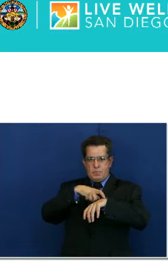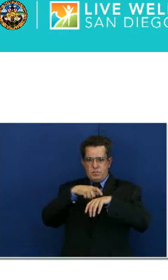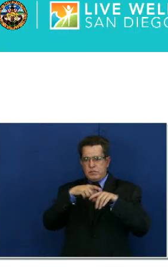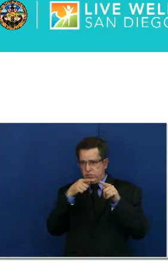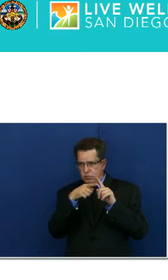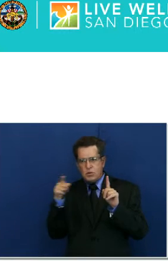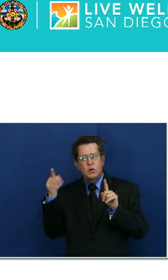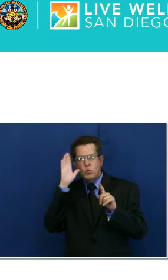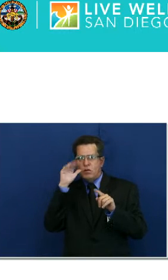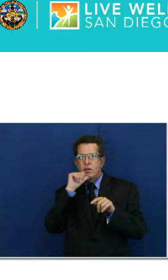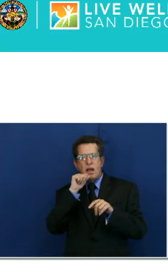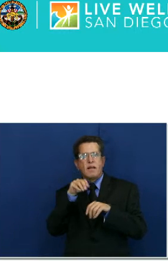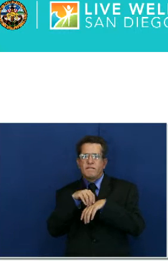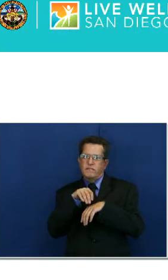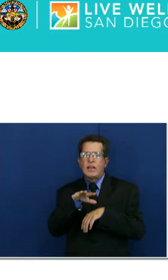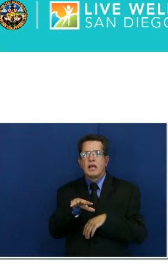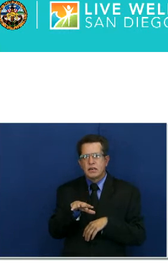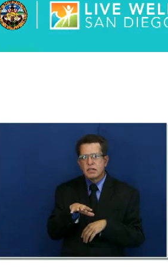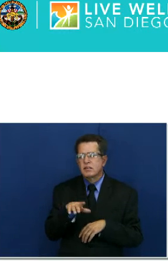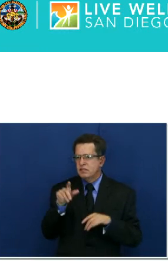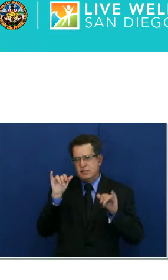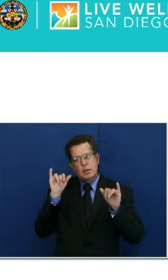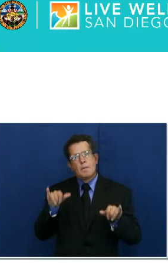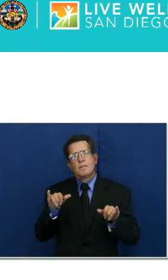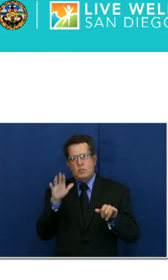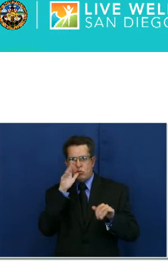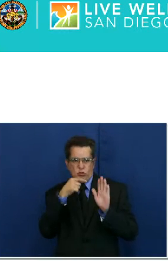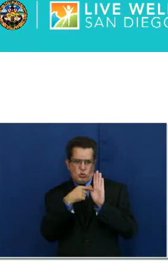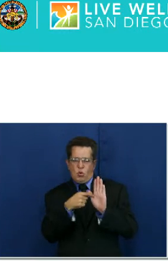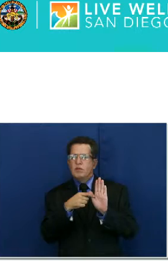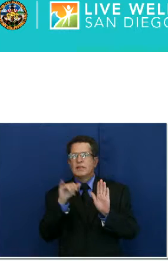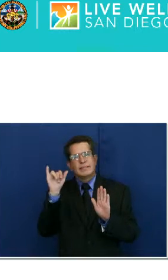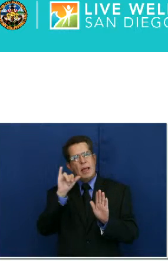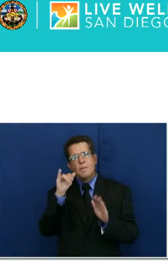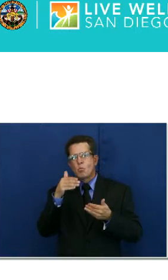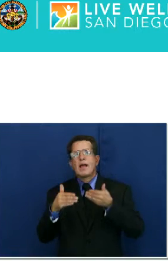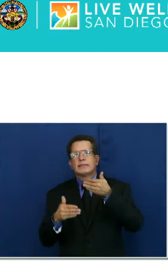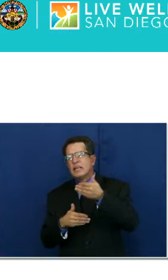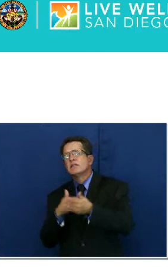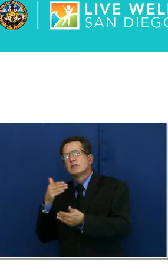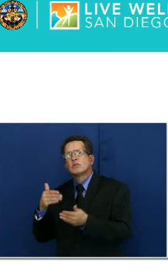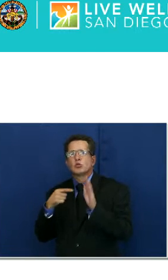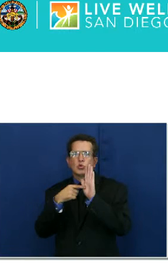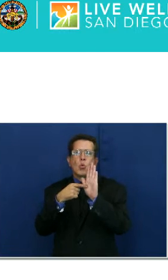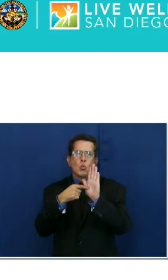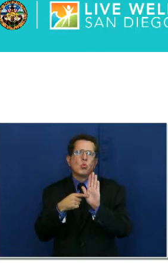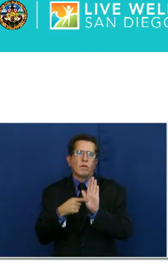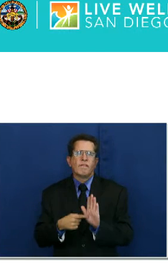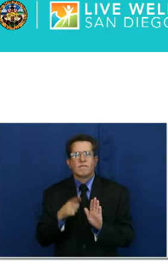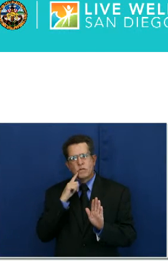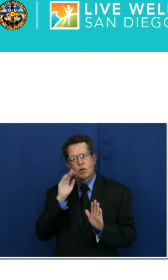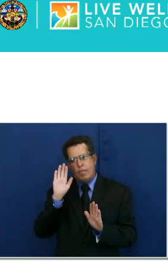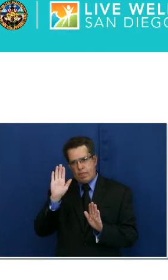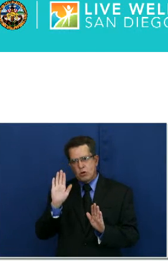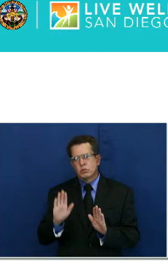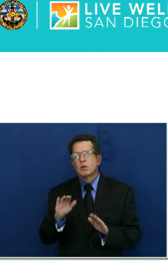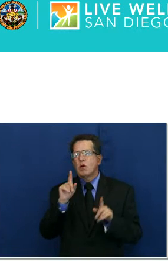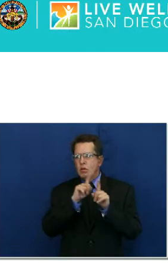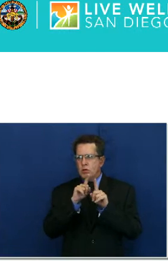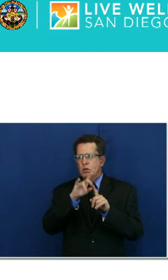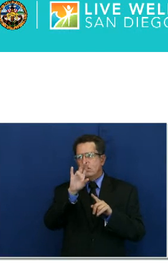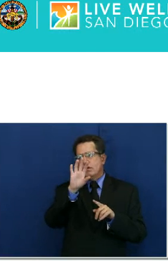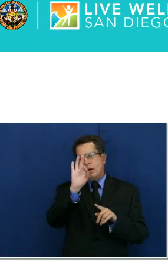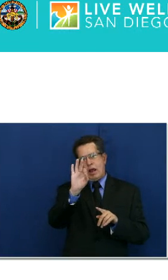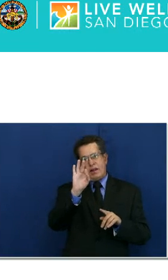all other causes of death will experience the same time lag and go through the same process. So also, 747,